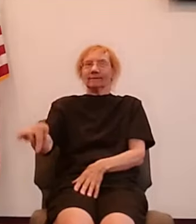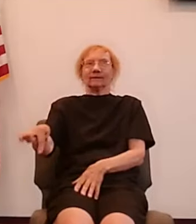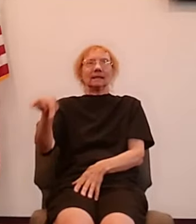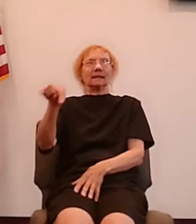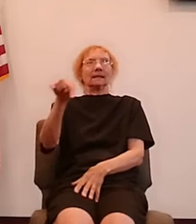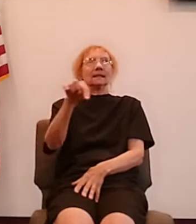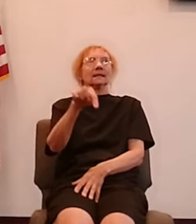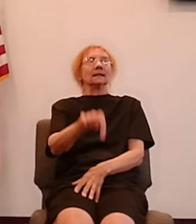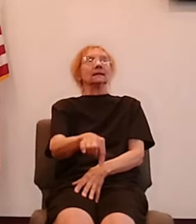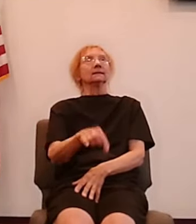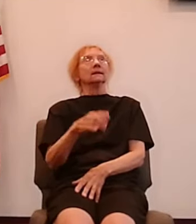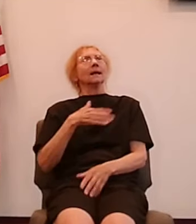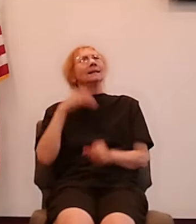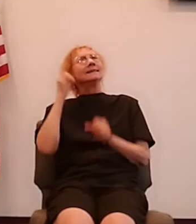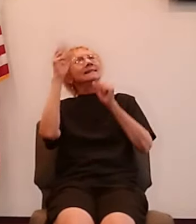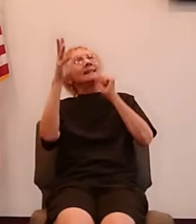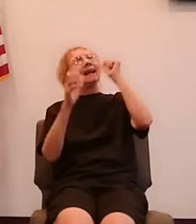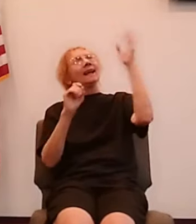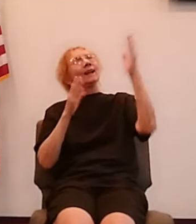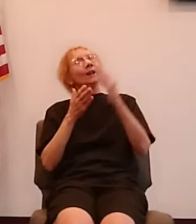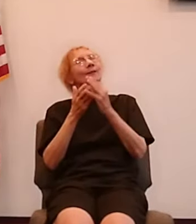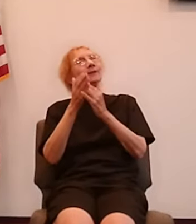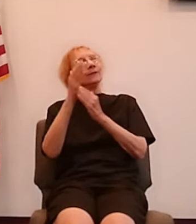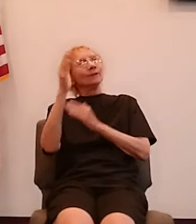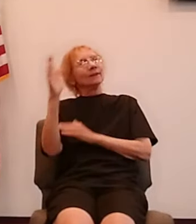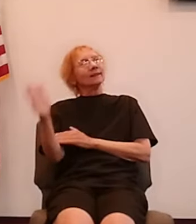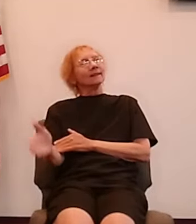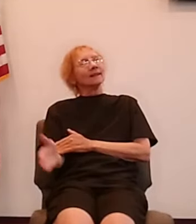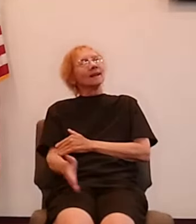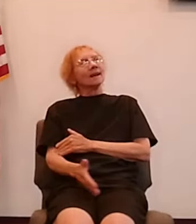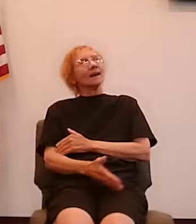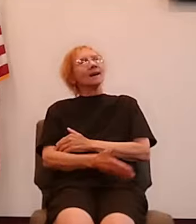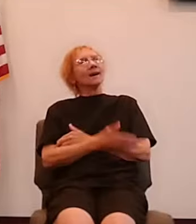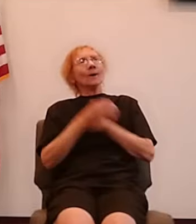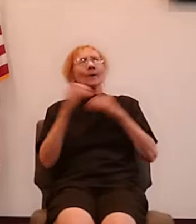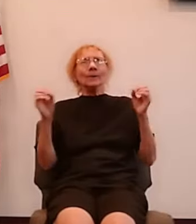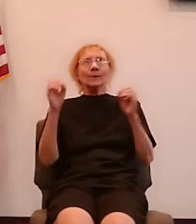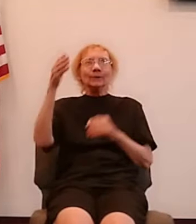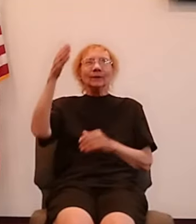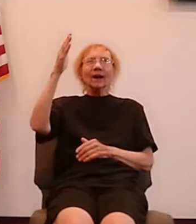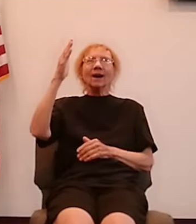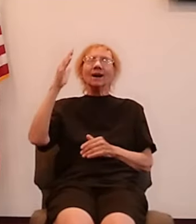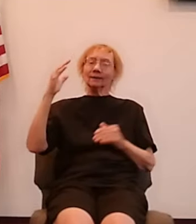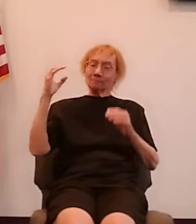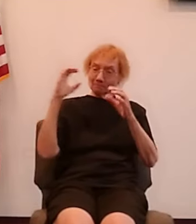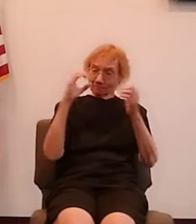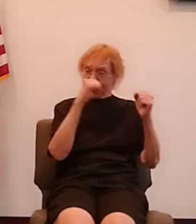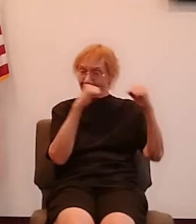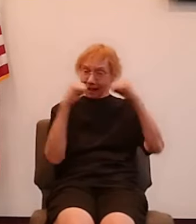I'll sing through the night. Oh God, the battle belongs to you.